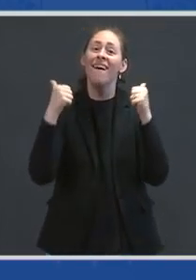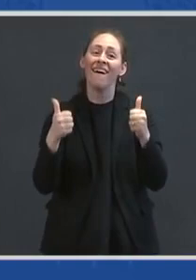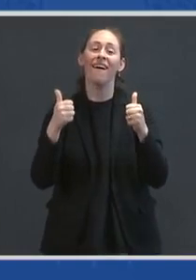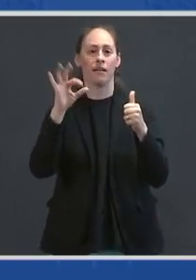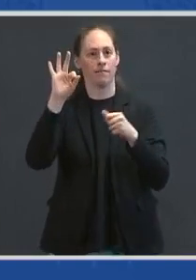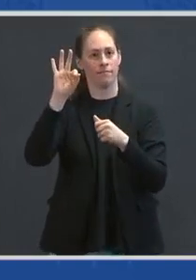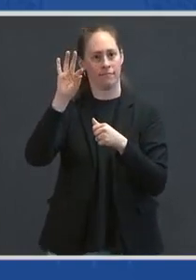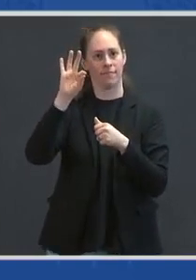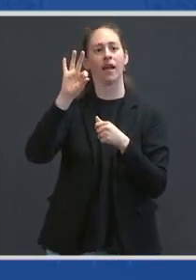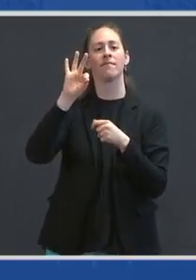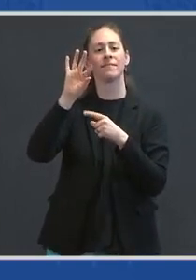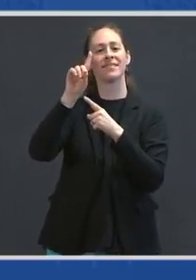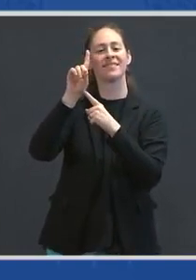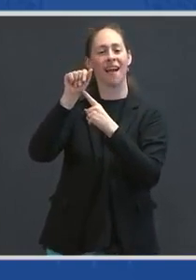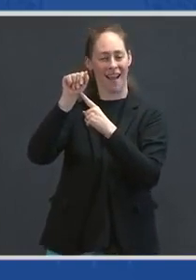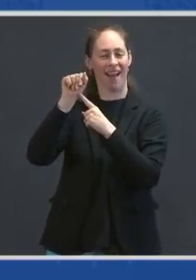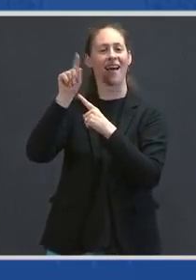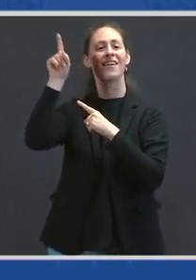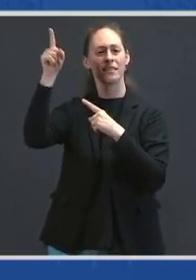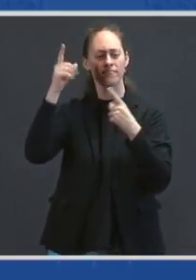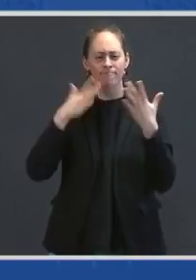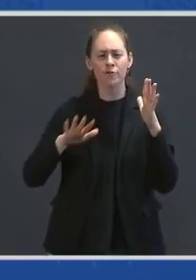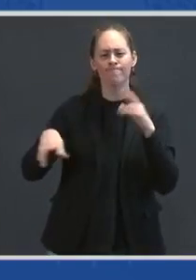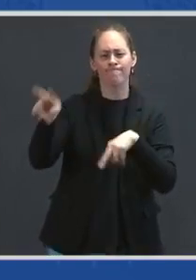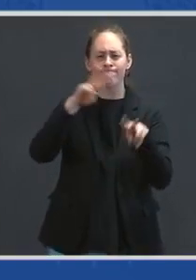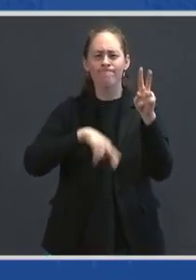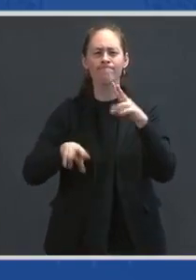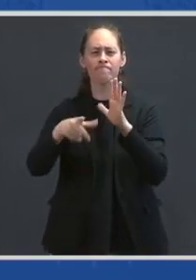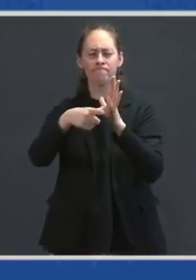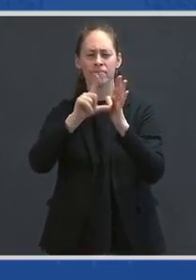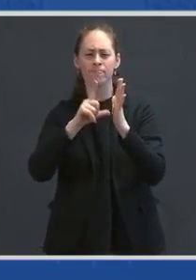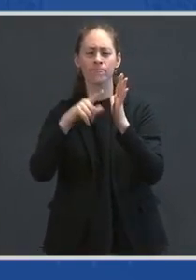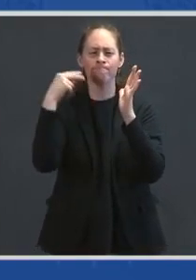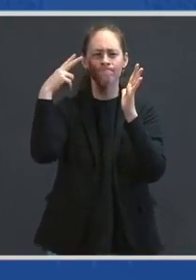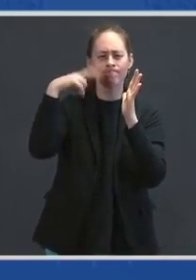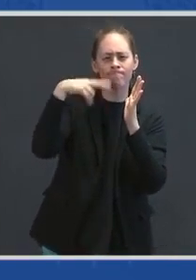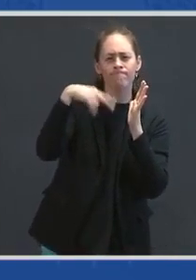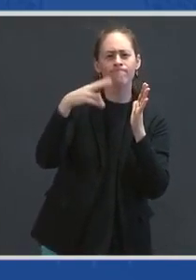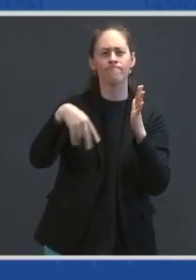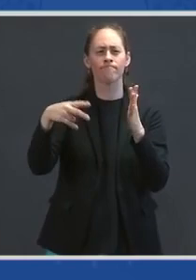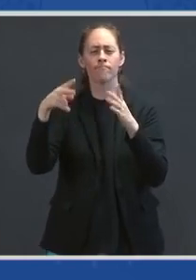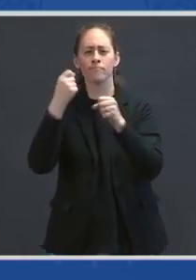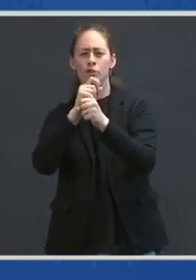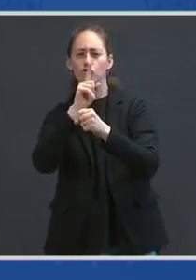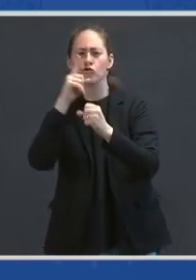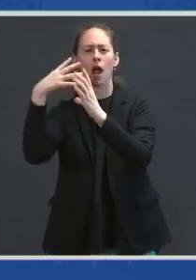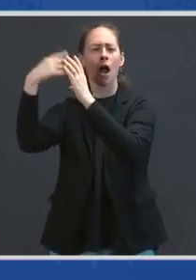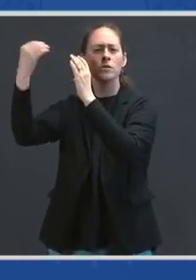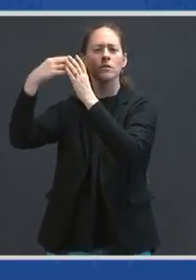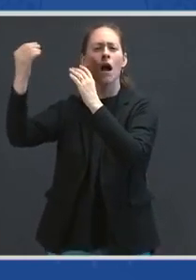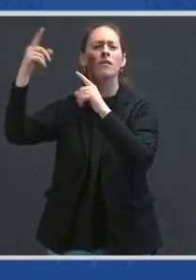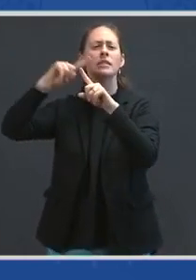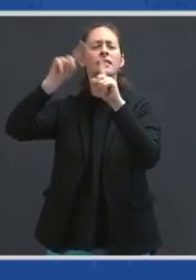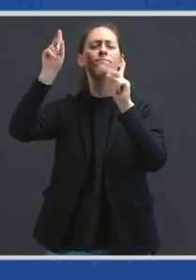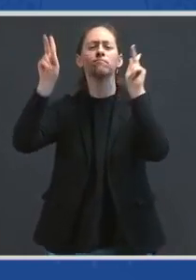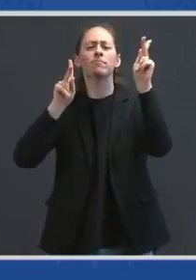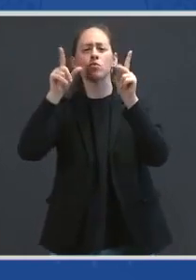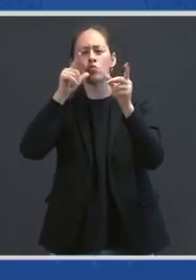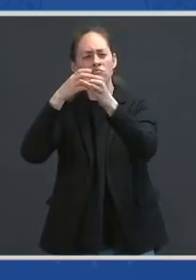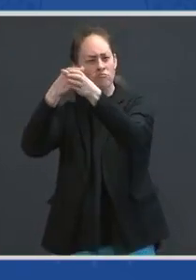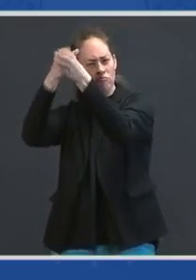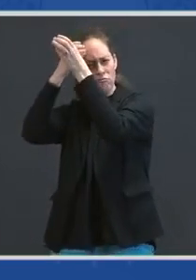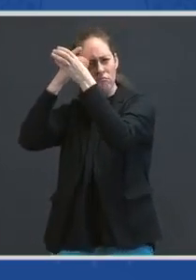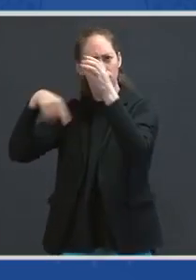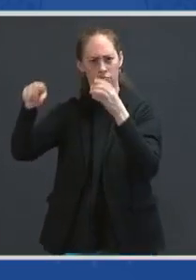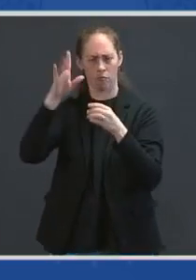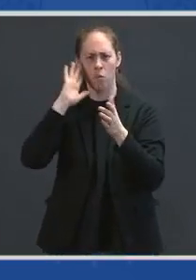reviewing the data and will review recommendations from outside committee of experts that will be meeting tomorrow. Now, let me